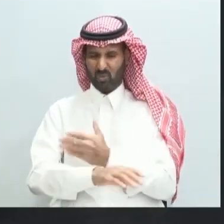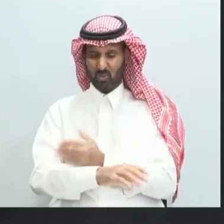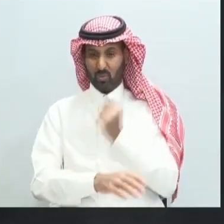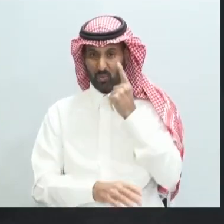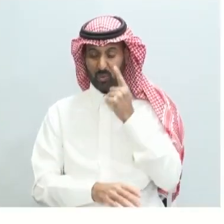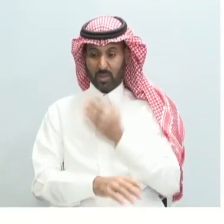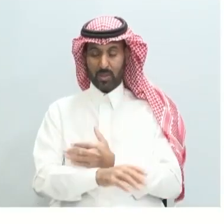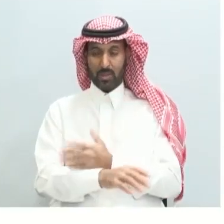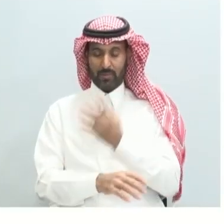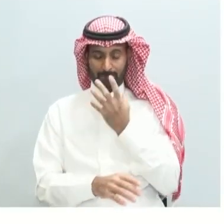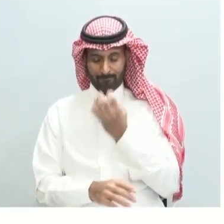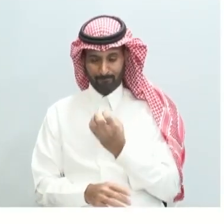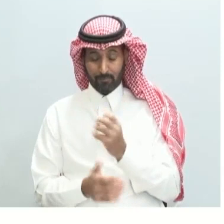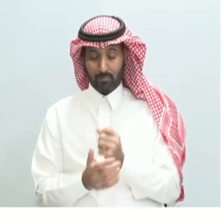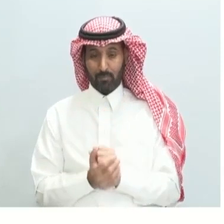us